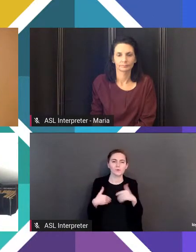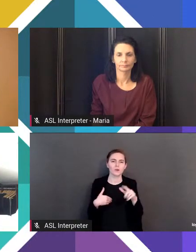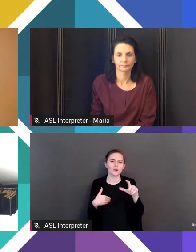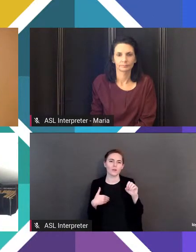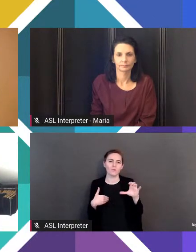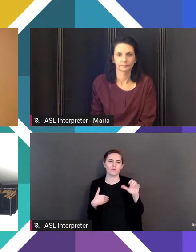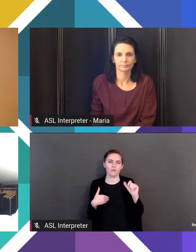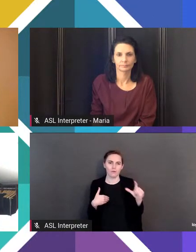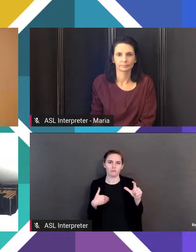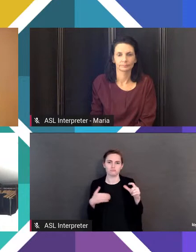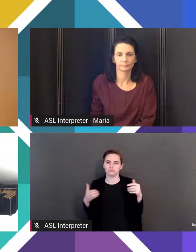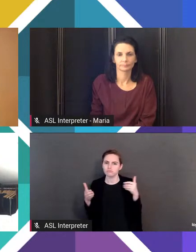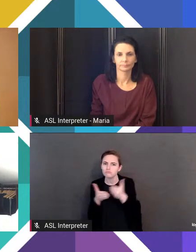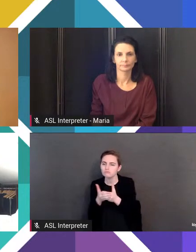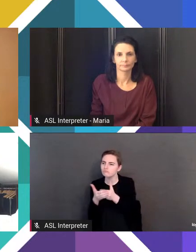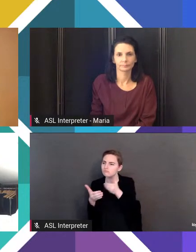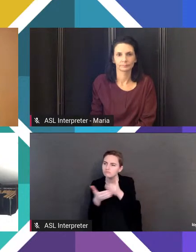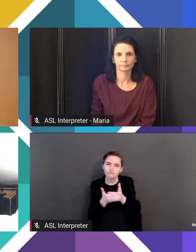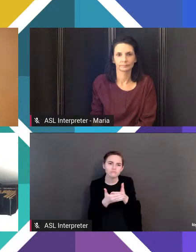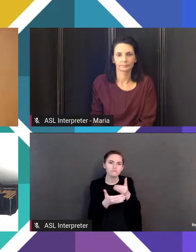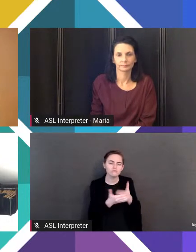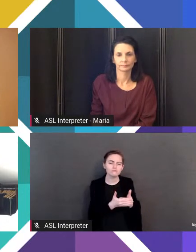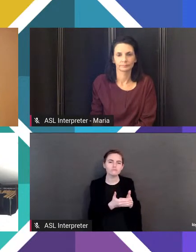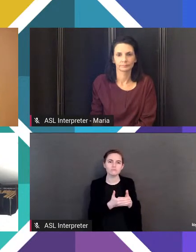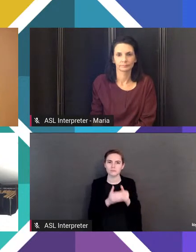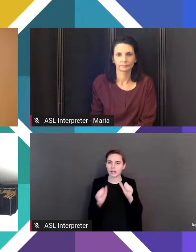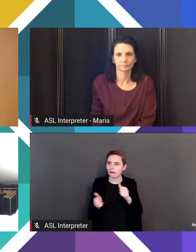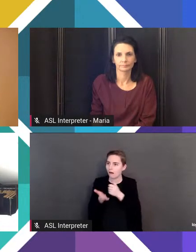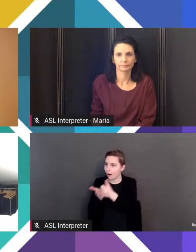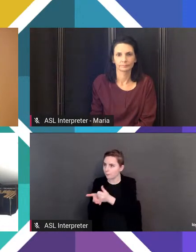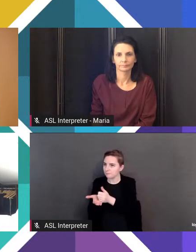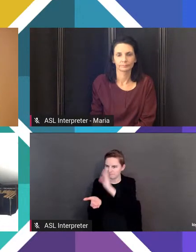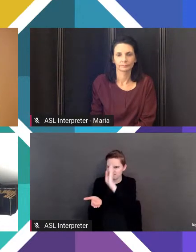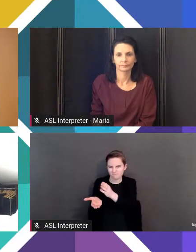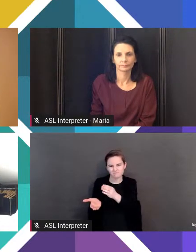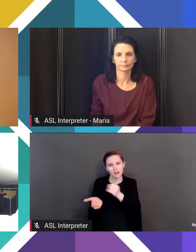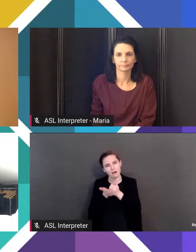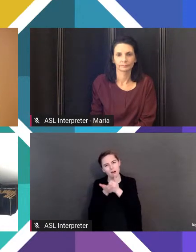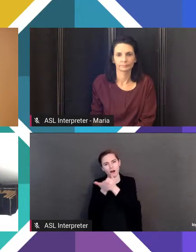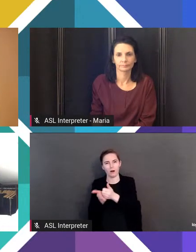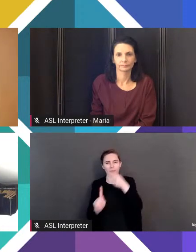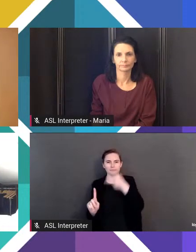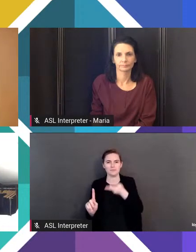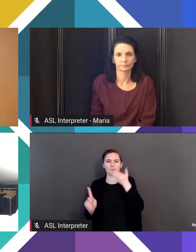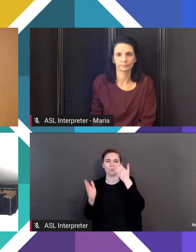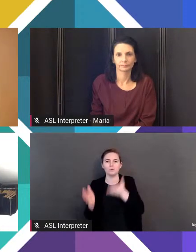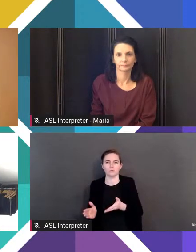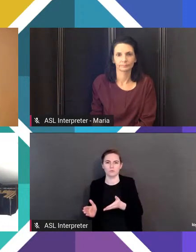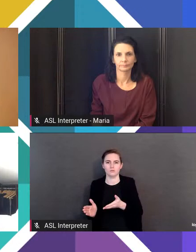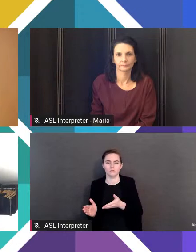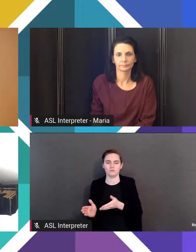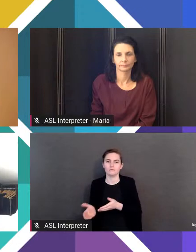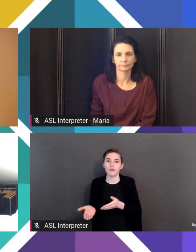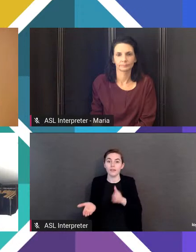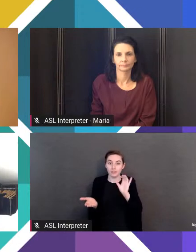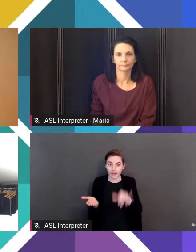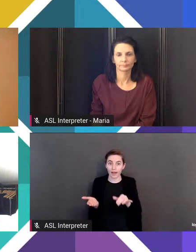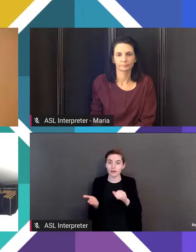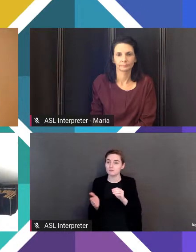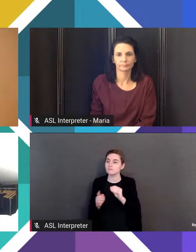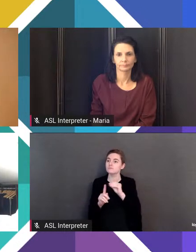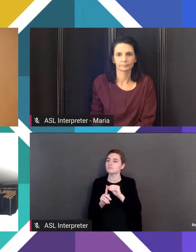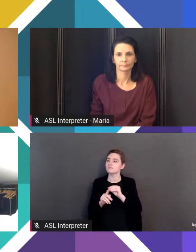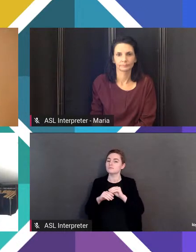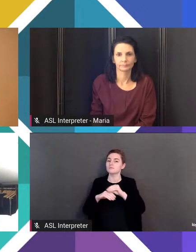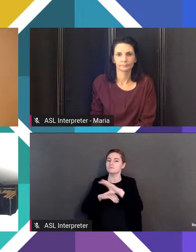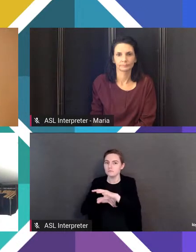me to like help these people. And I just kind of hope that it radiates outward. And, you know, I think like when the queer community